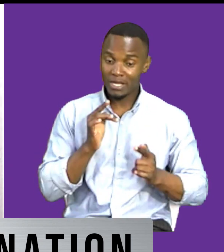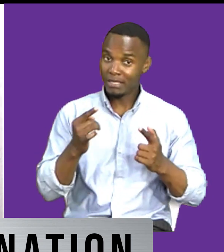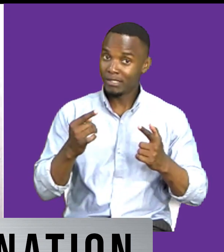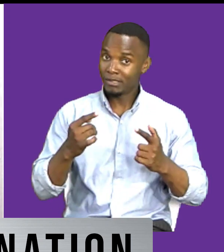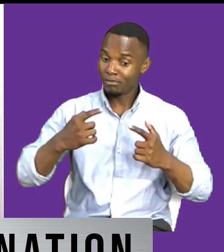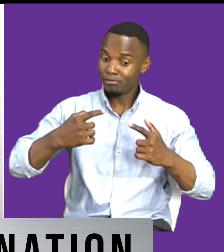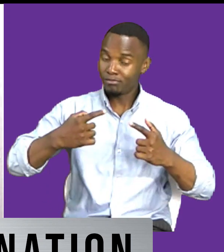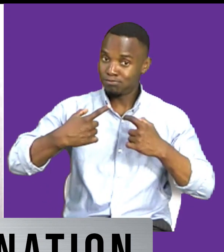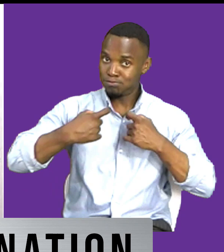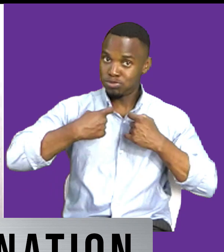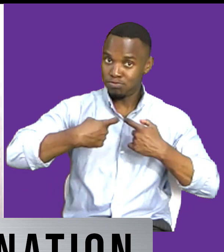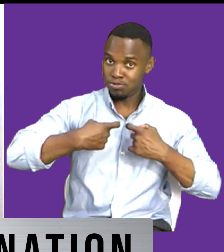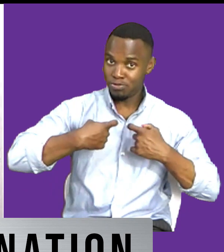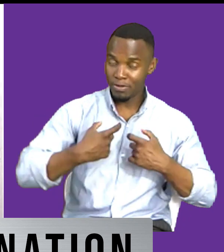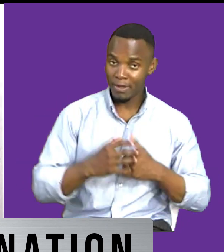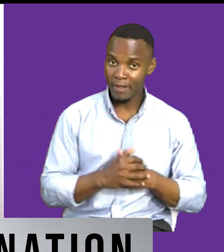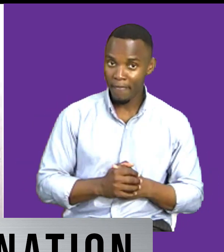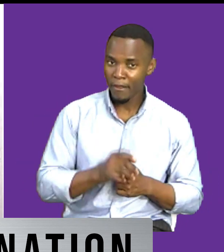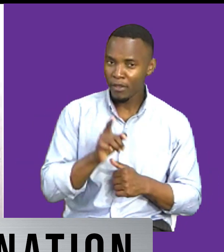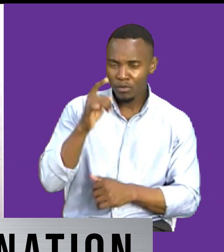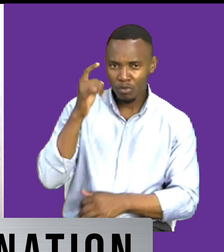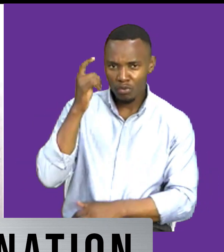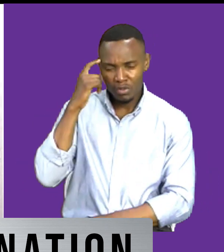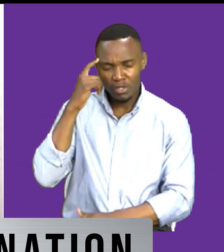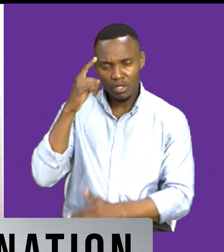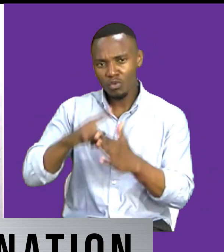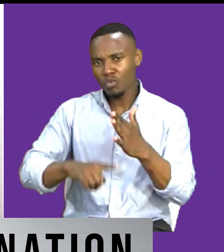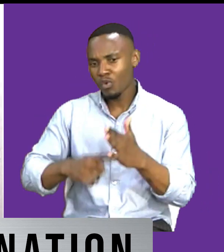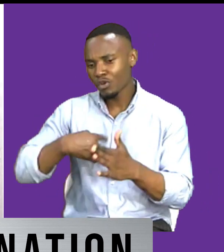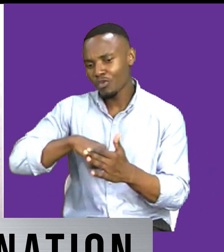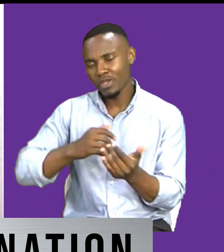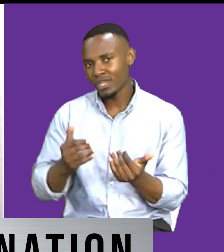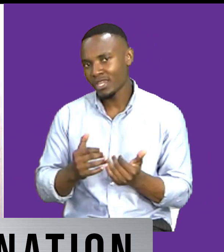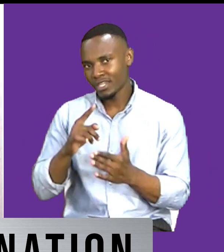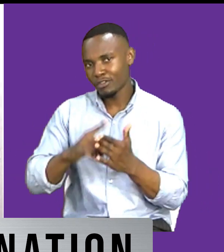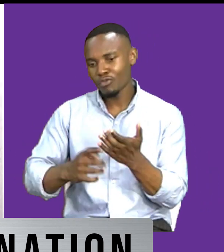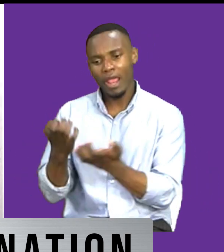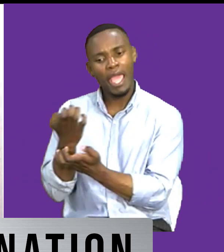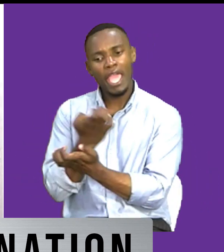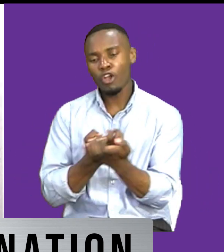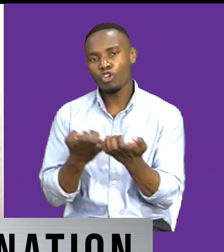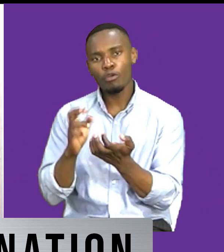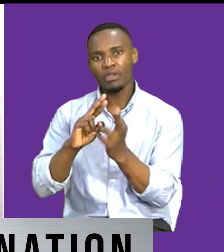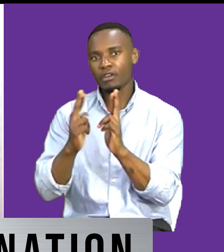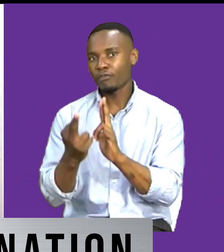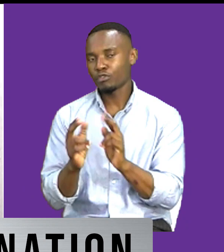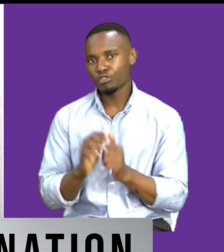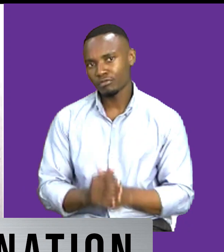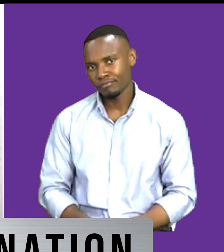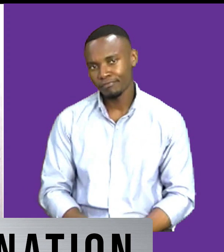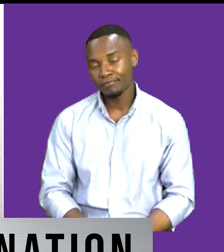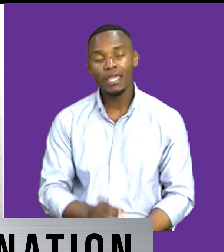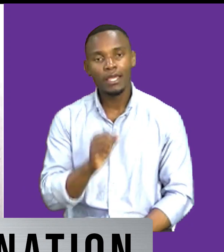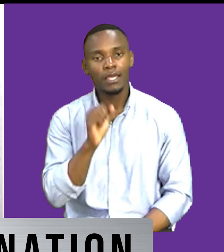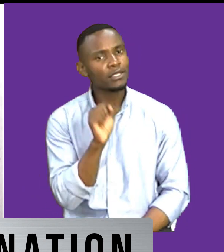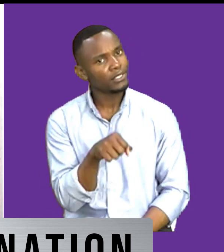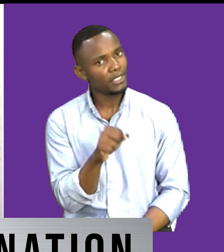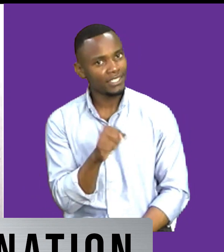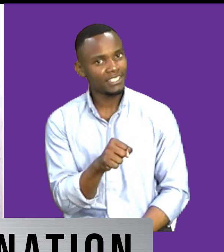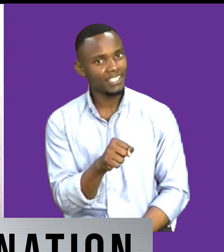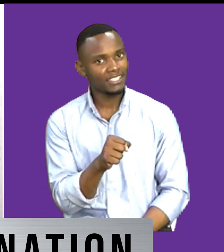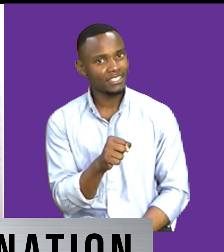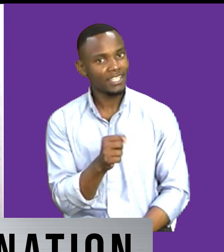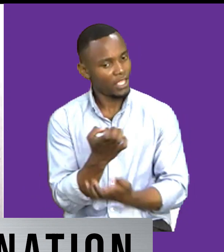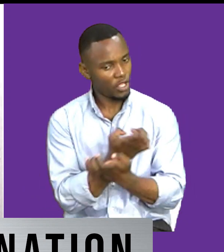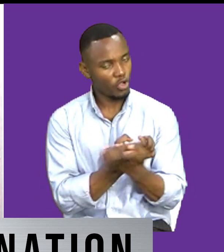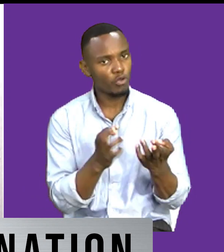Yes. Don't you think all we need is an economic revolution? An economic revolution, yes, but Jonah, we